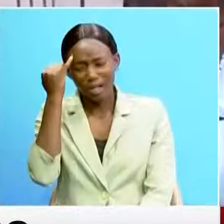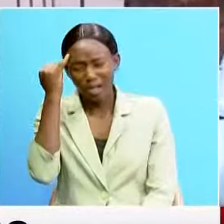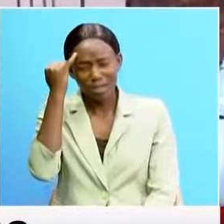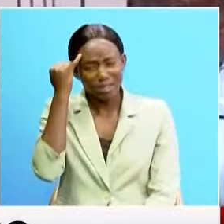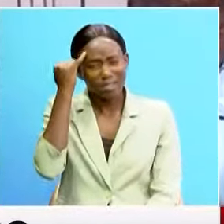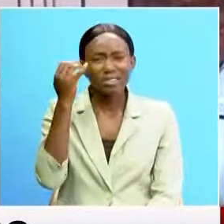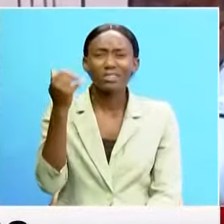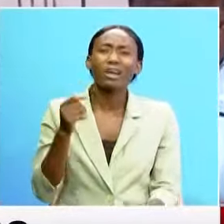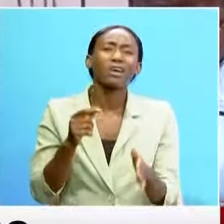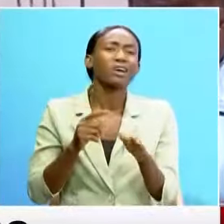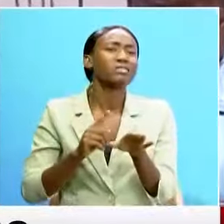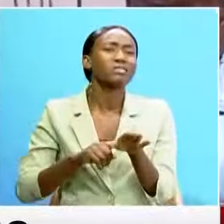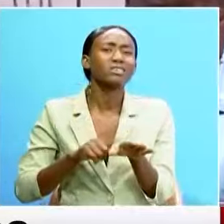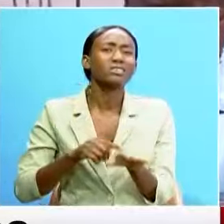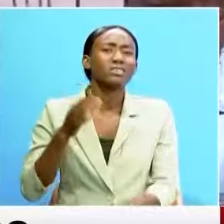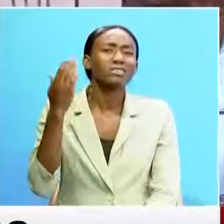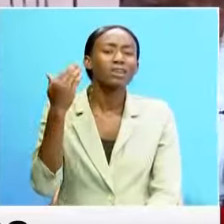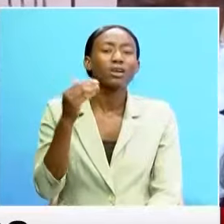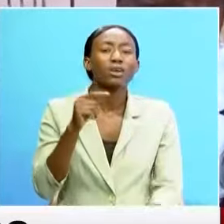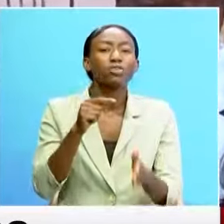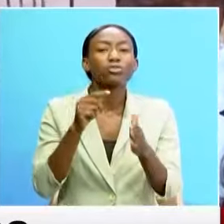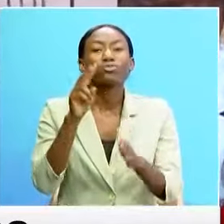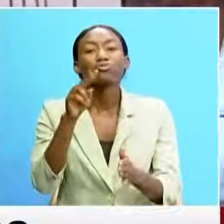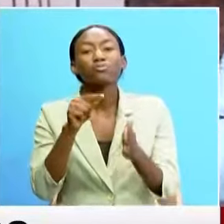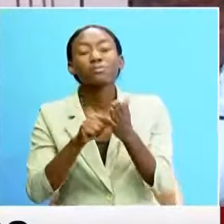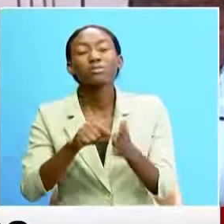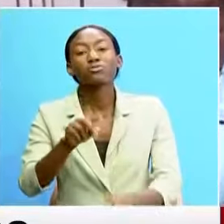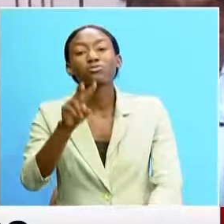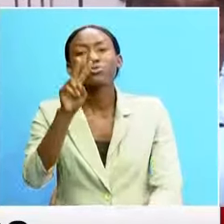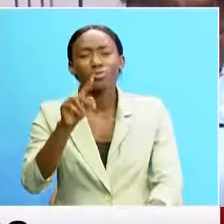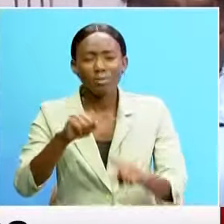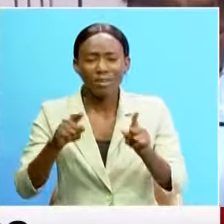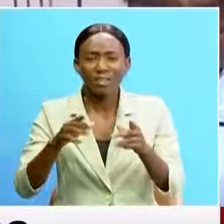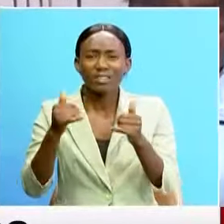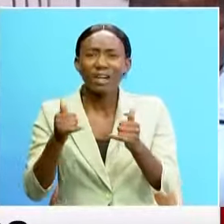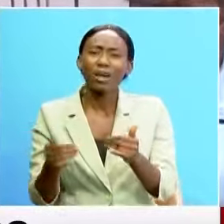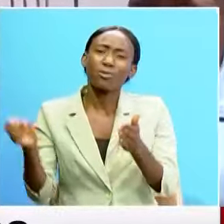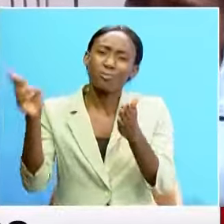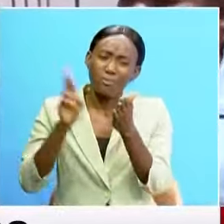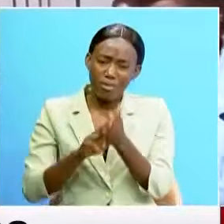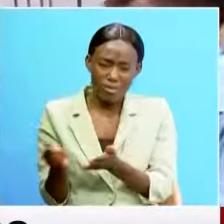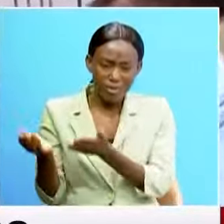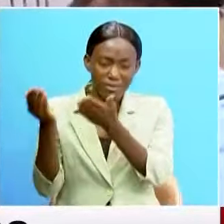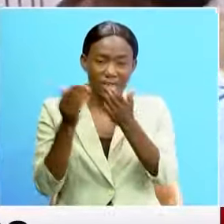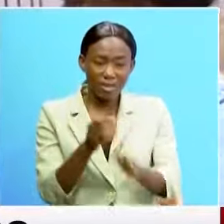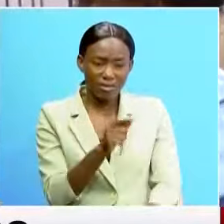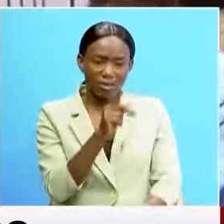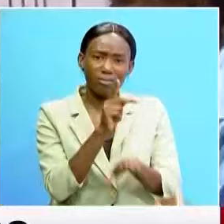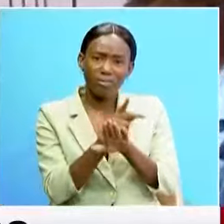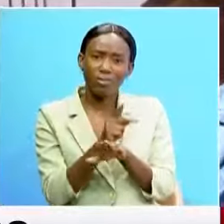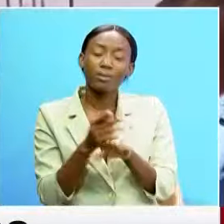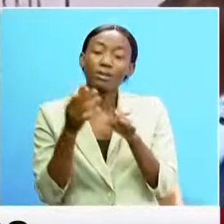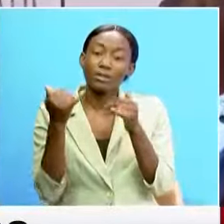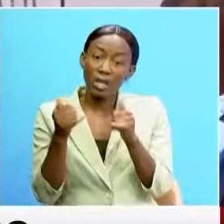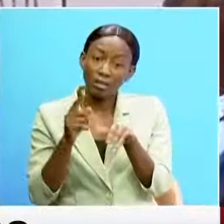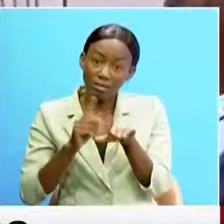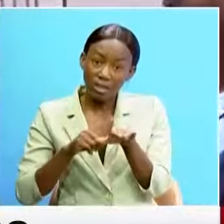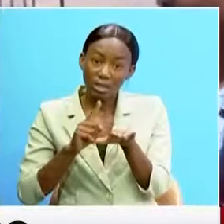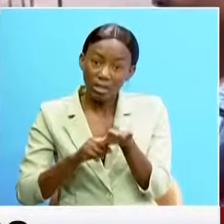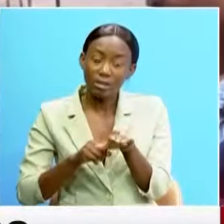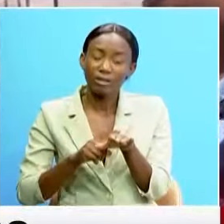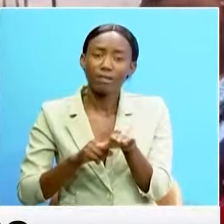that point it was 2.2. Now we have re-advertised for this same project. This time around, it is